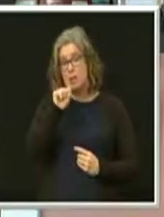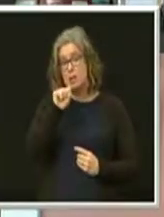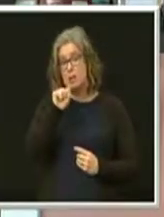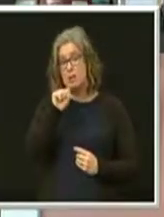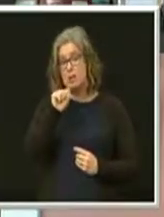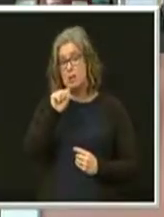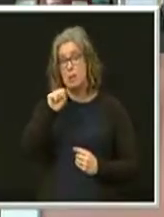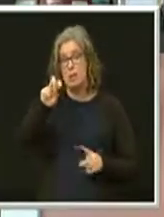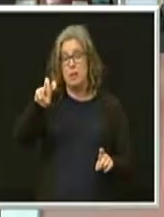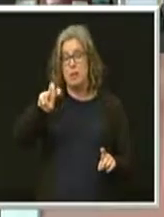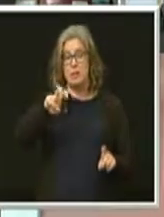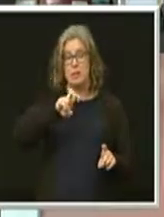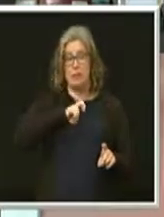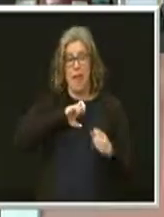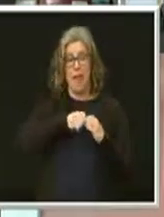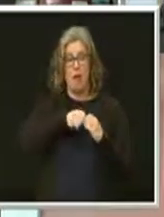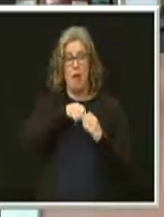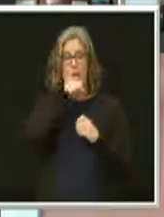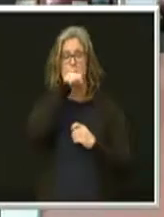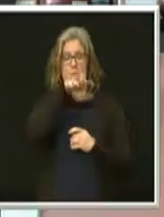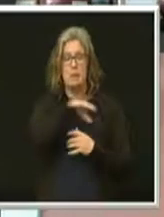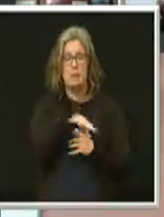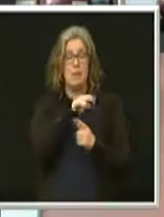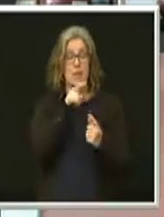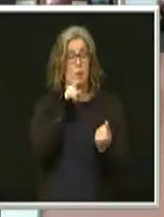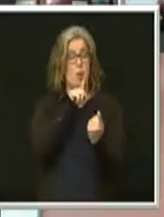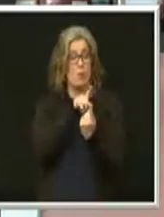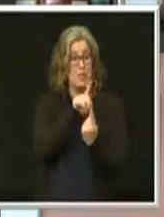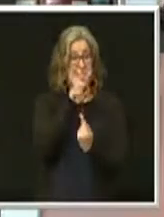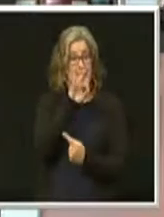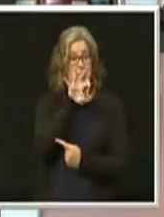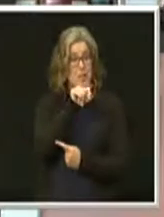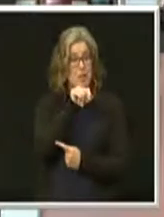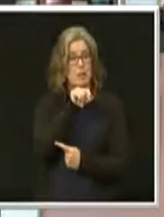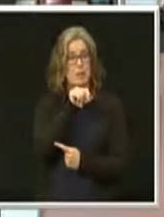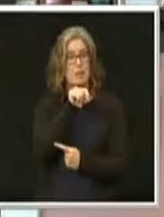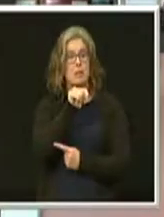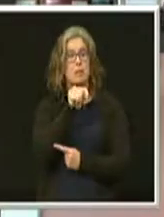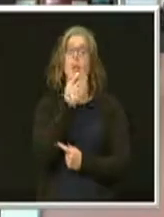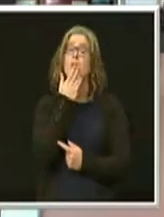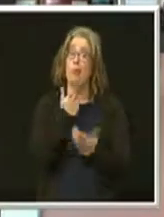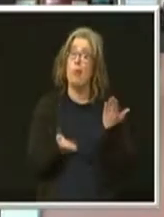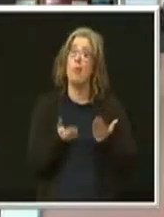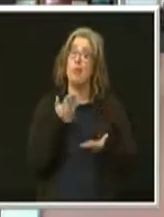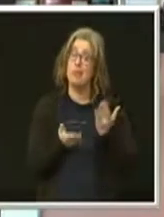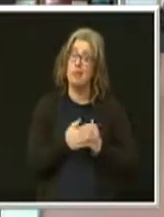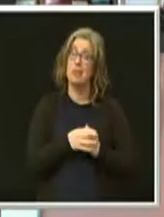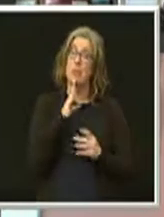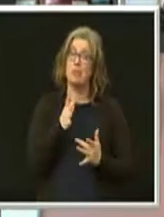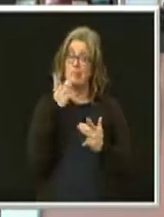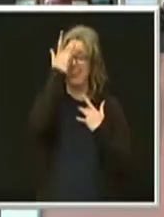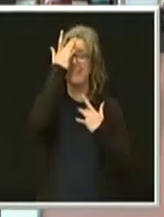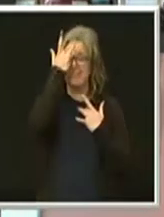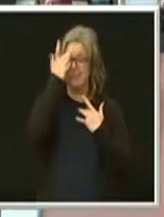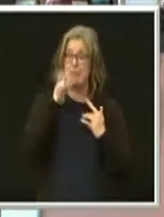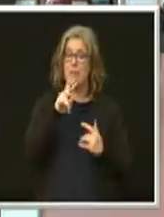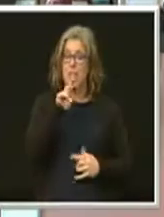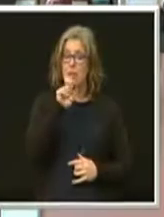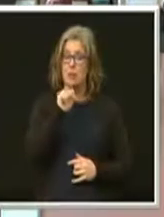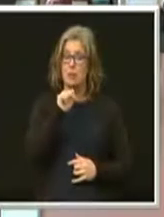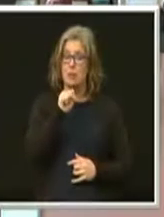through you through droplets, and when you're closer than 6 feet, you have a very good probability of getting the virus